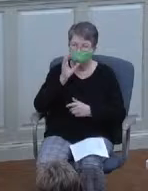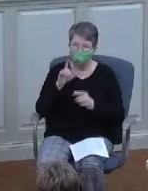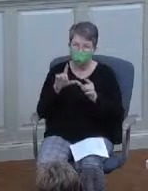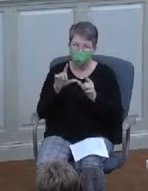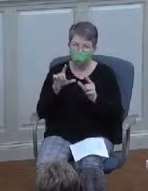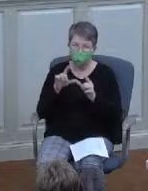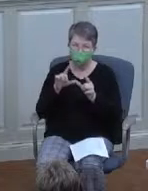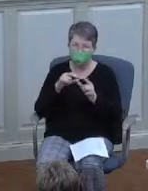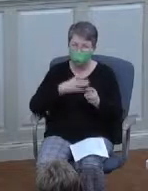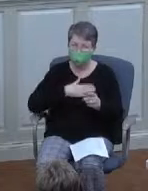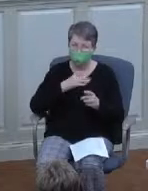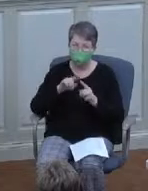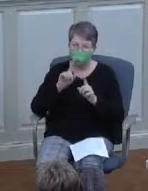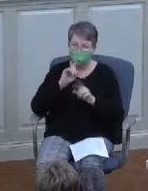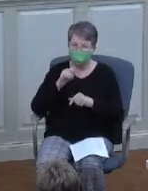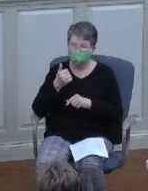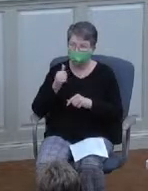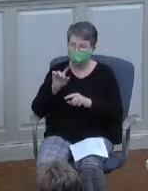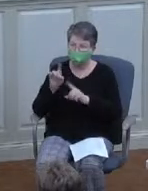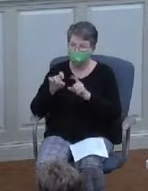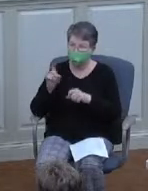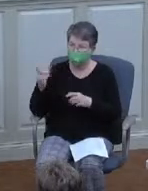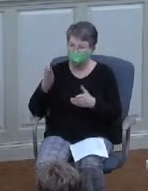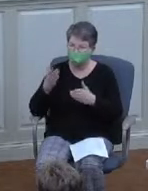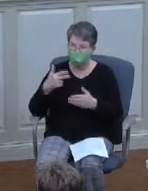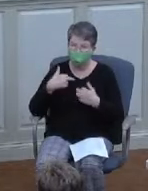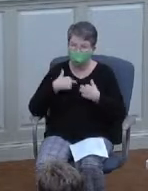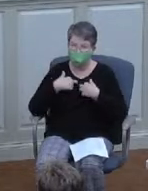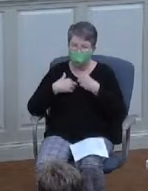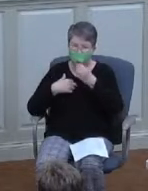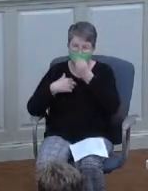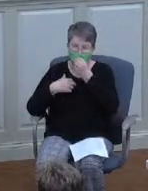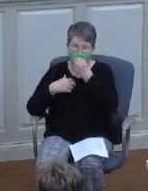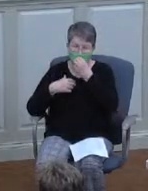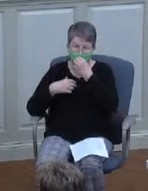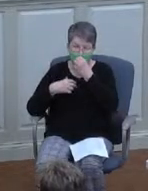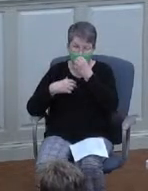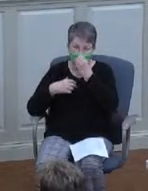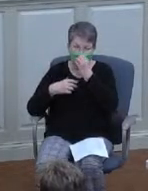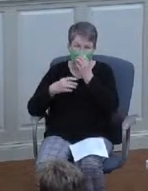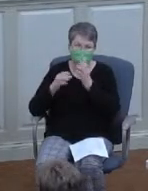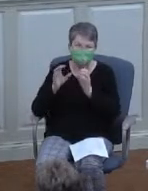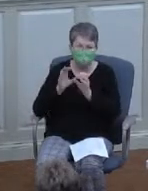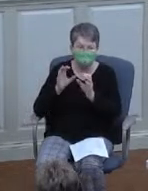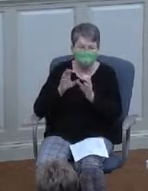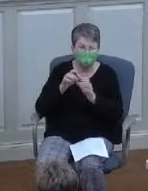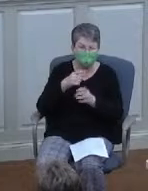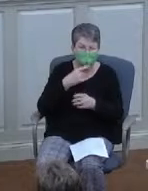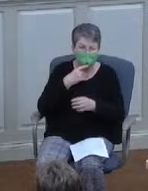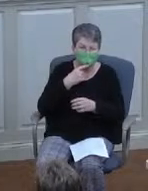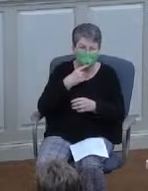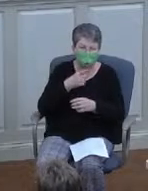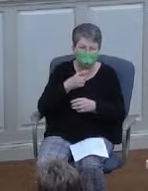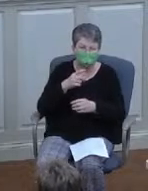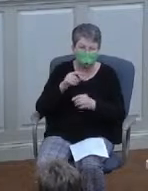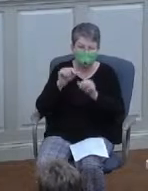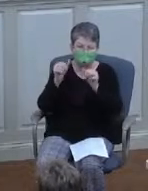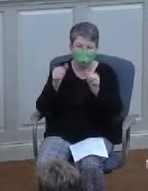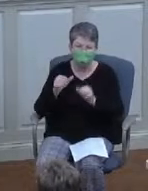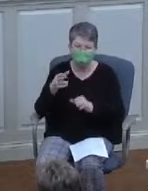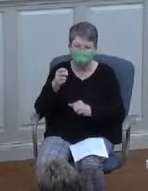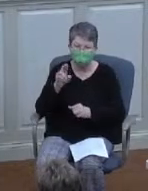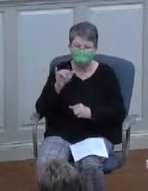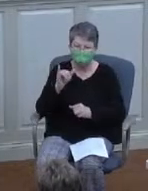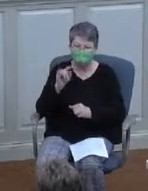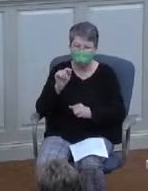And I'll be happy to answer any questions you might have. What was the certification you mentioned? The Architectural Heritage Board is